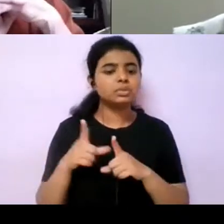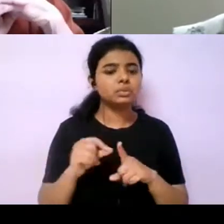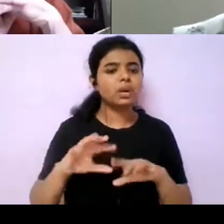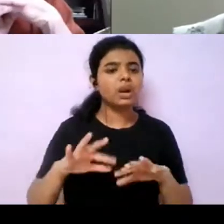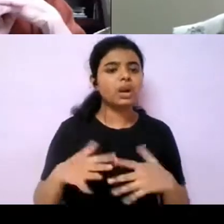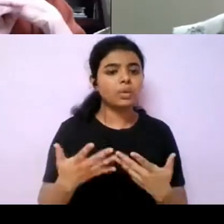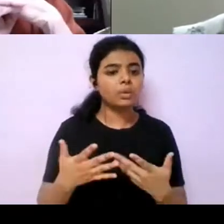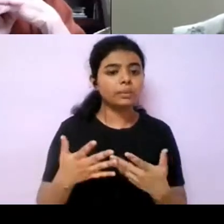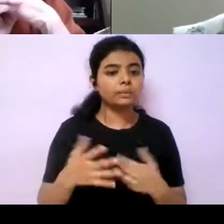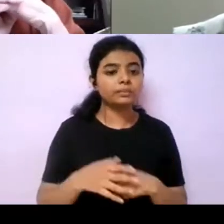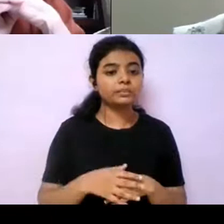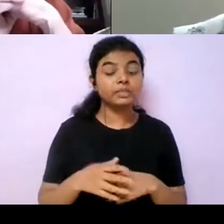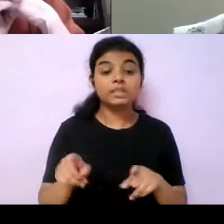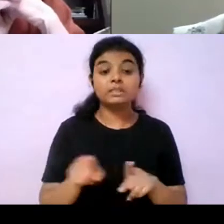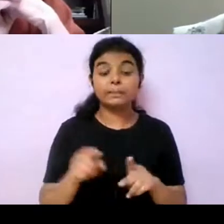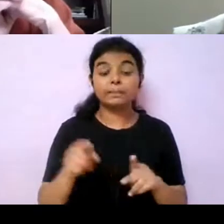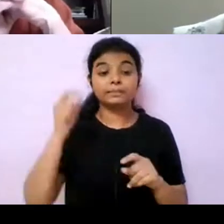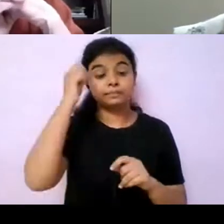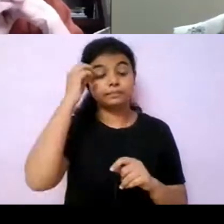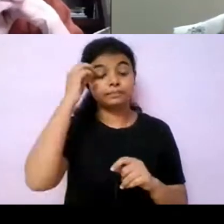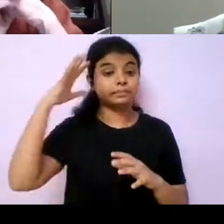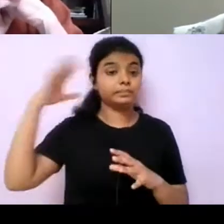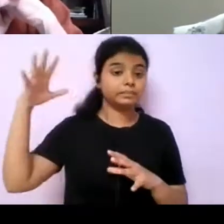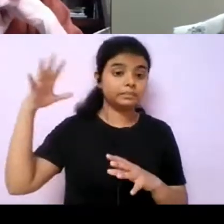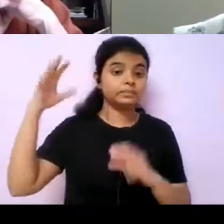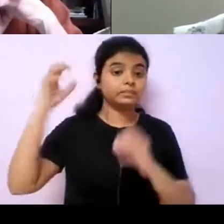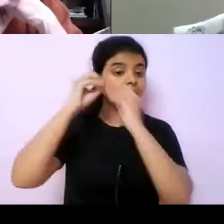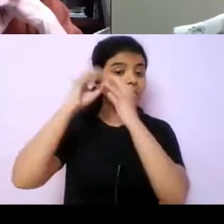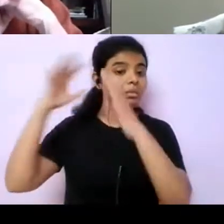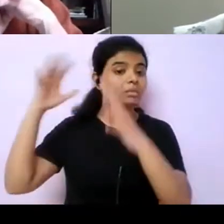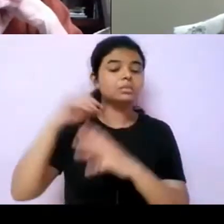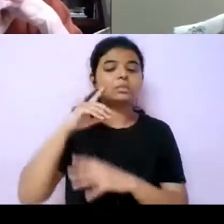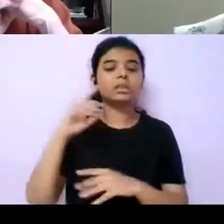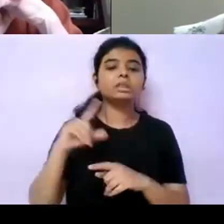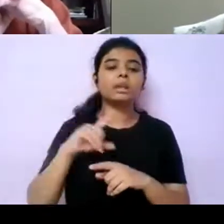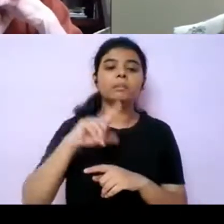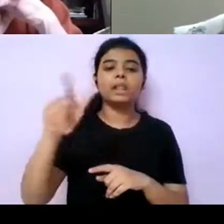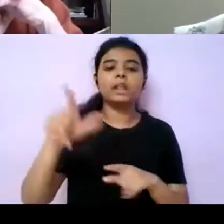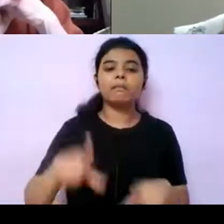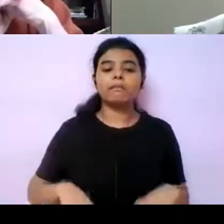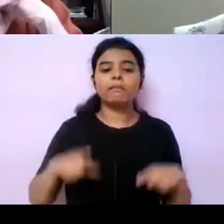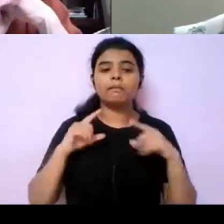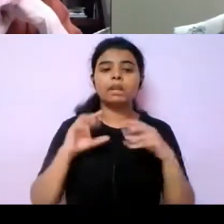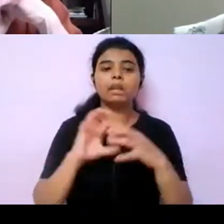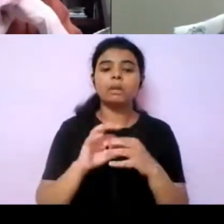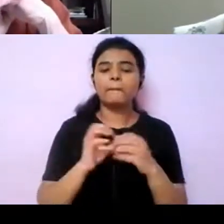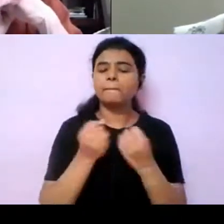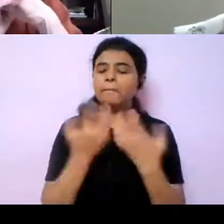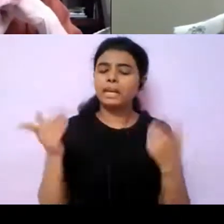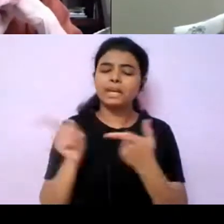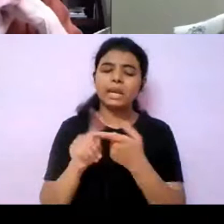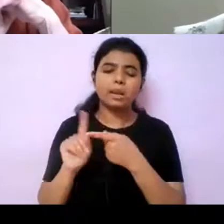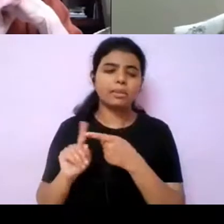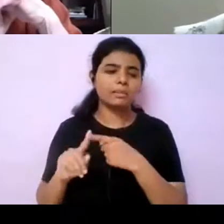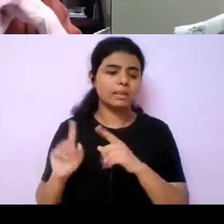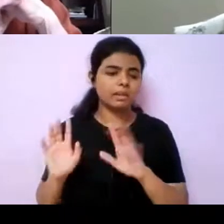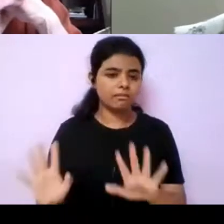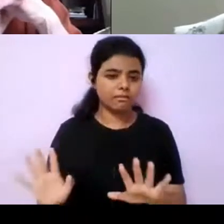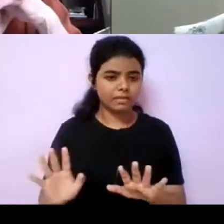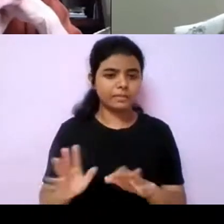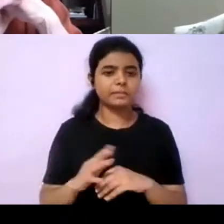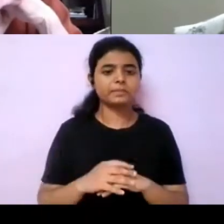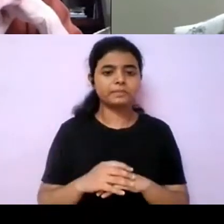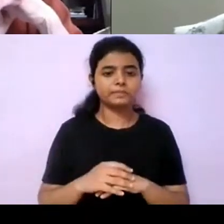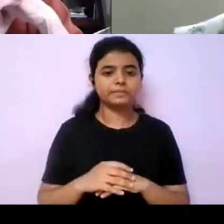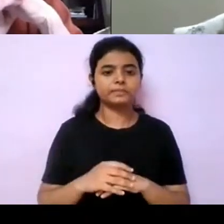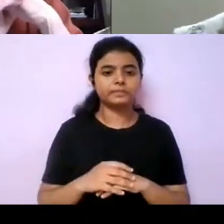I think the presumption should be for life. There may be cases where that presumption is overwritten, but I